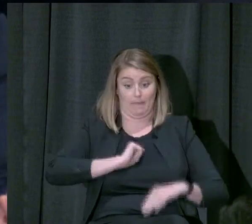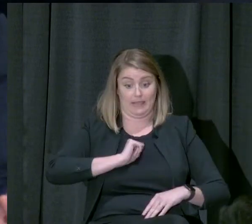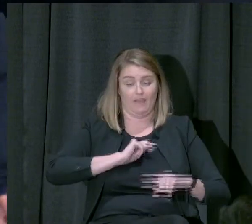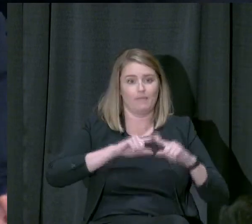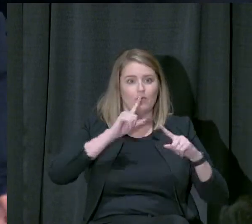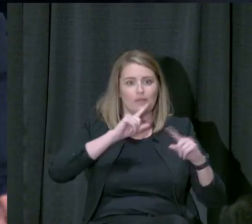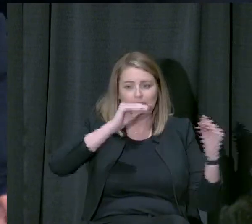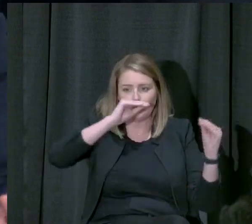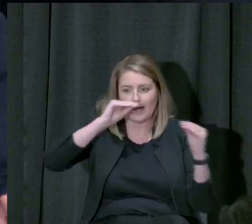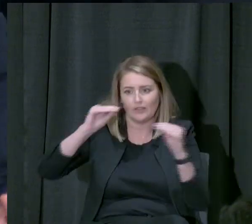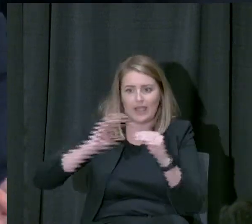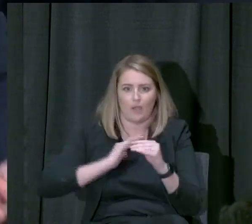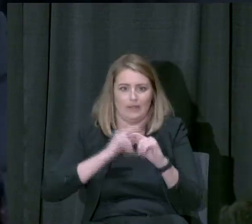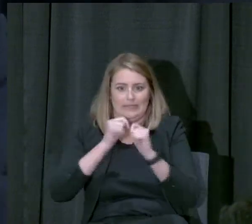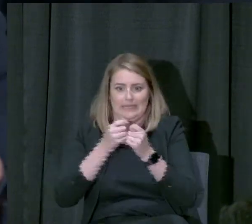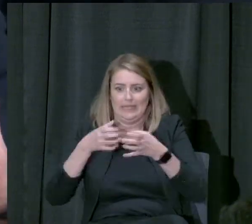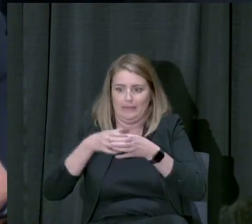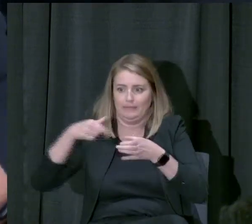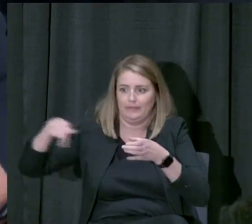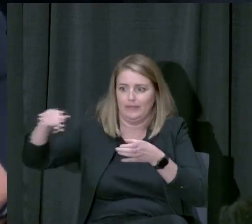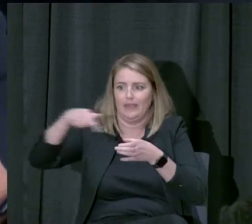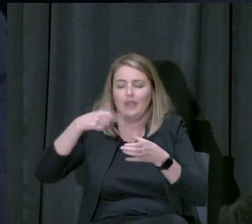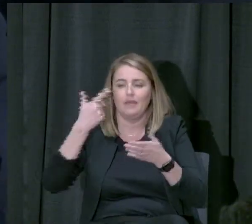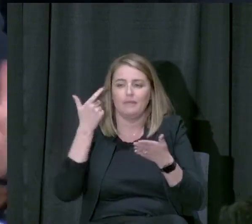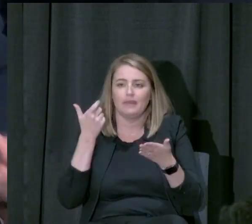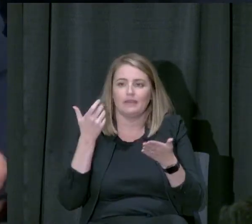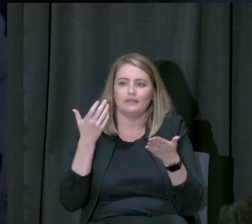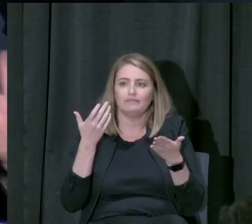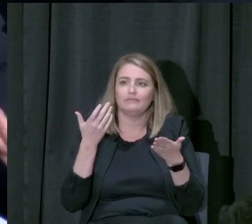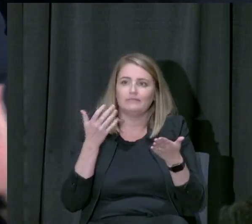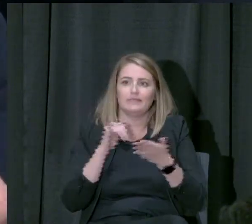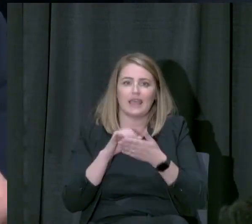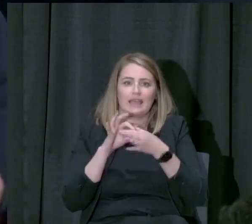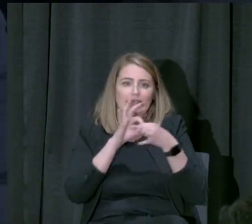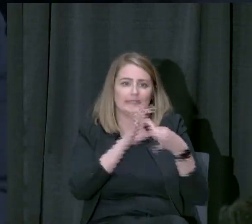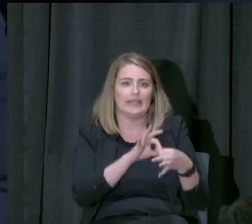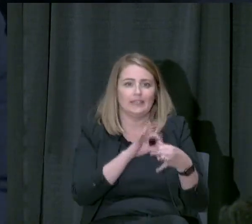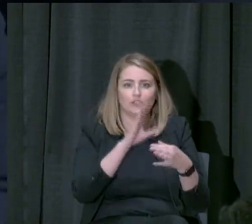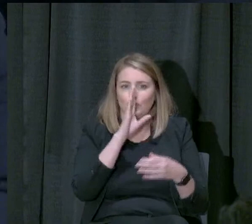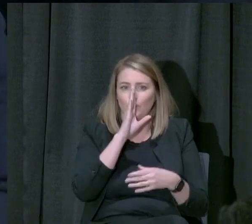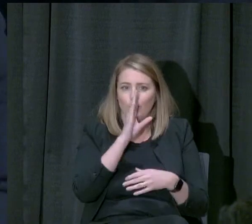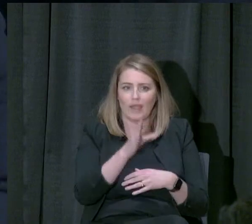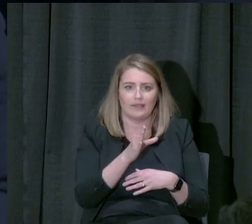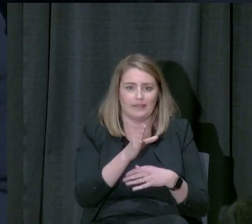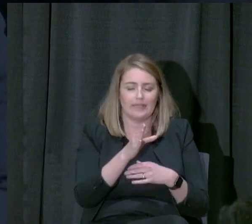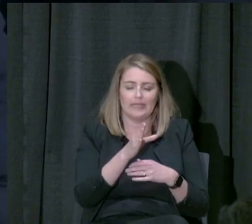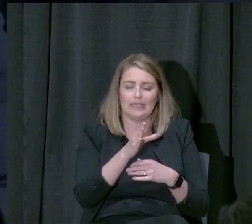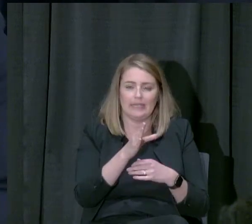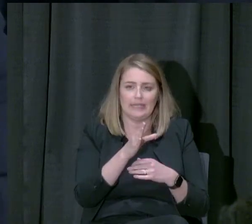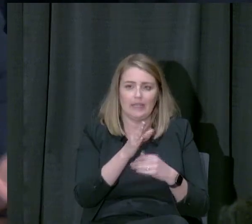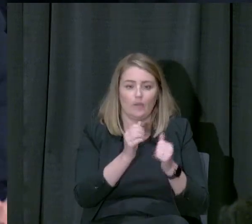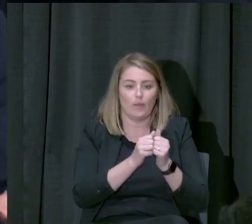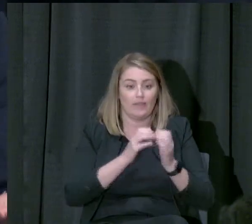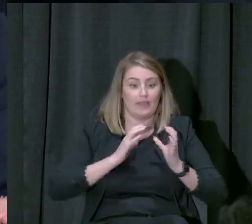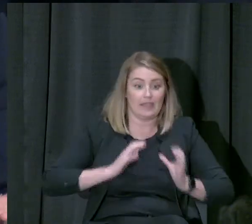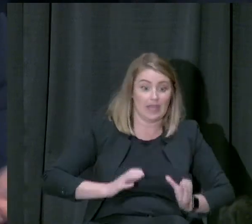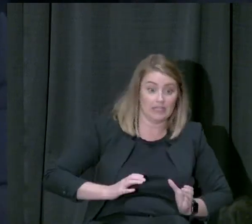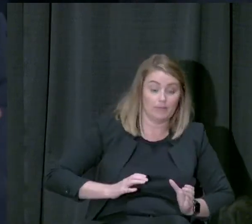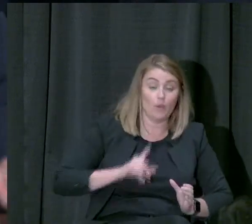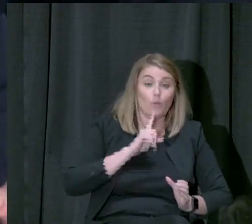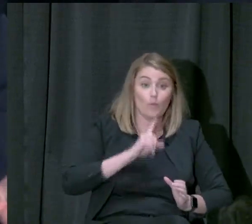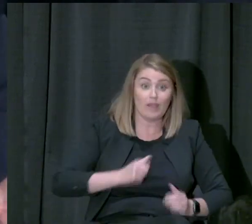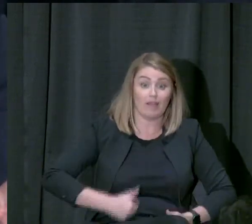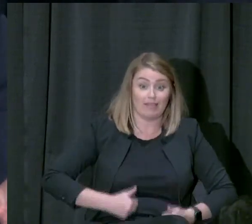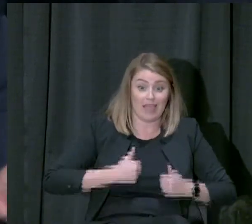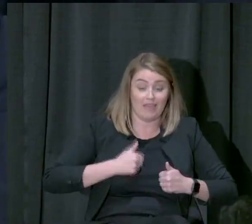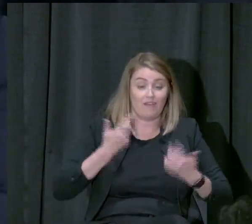developer teams around me, because it kind of connects directly them with customer in real life that